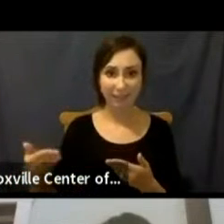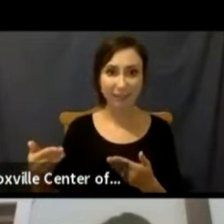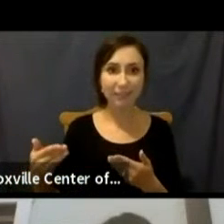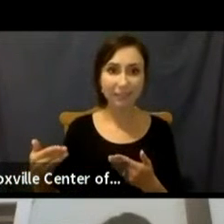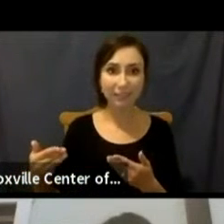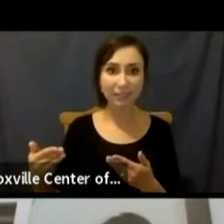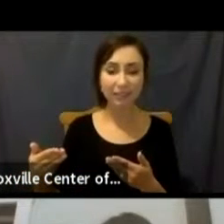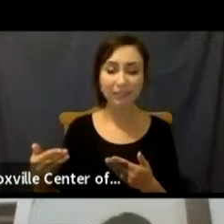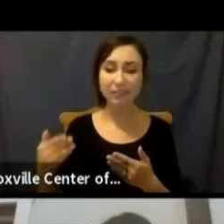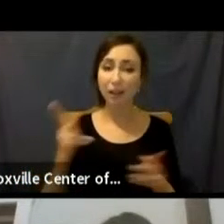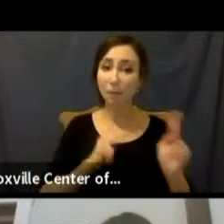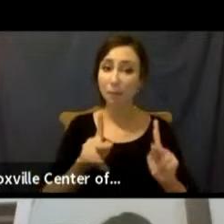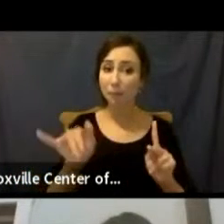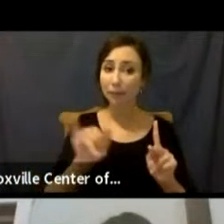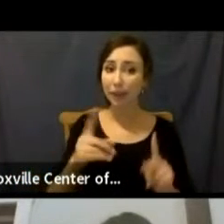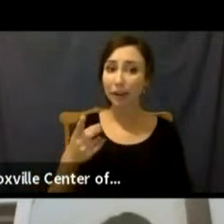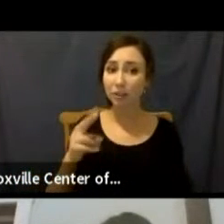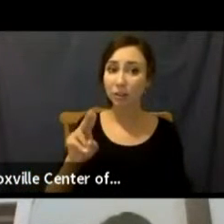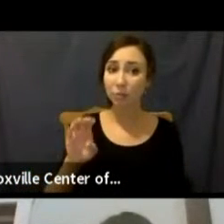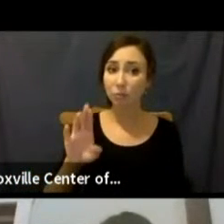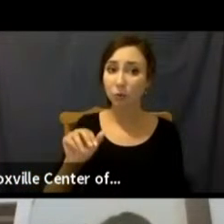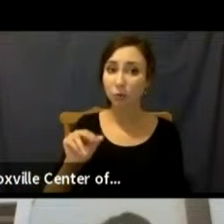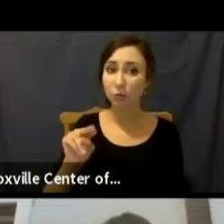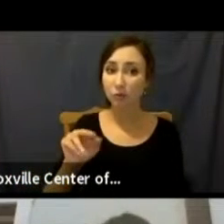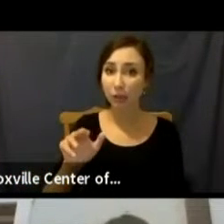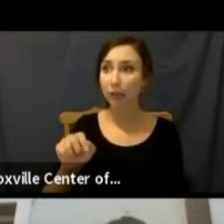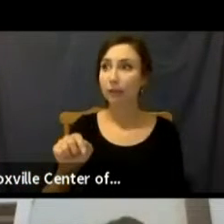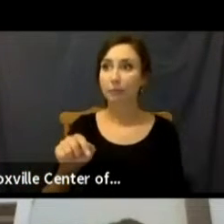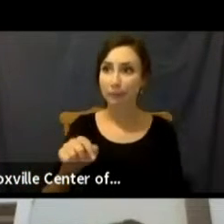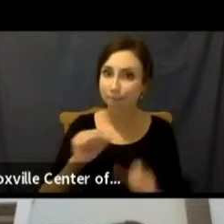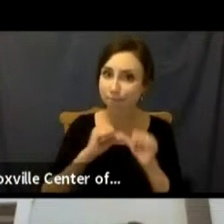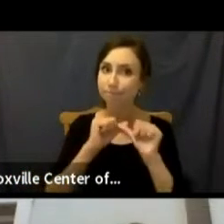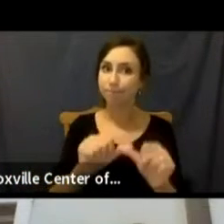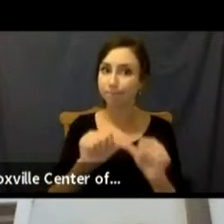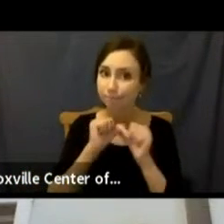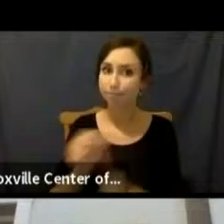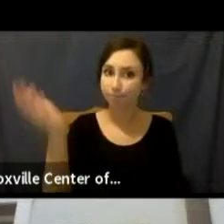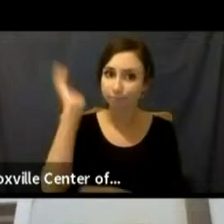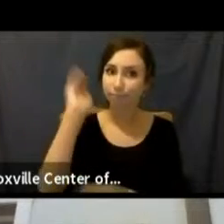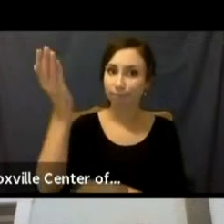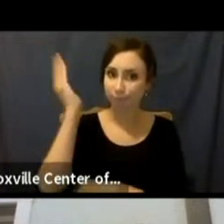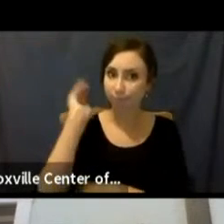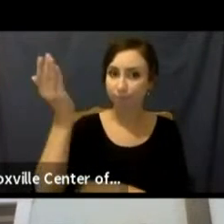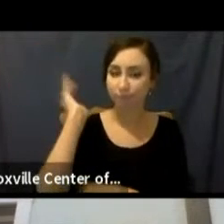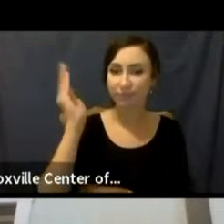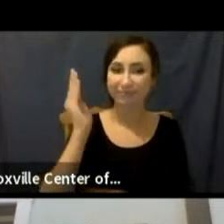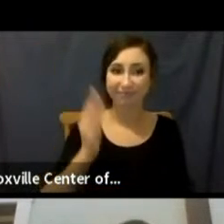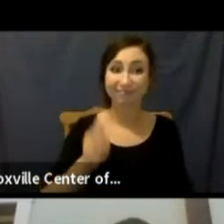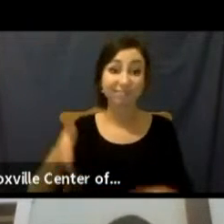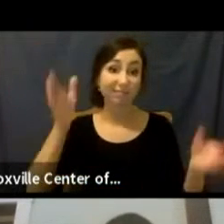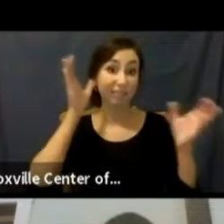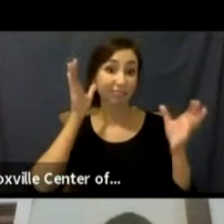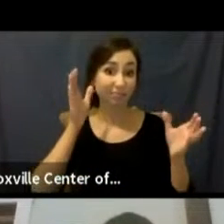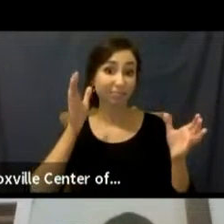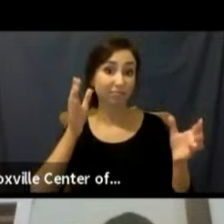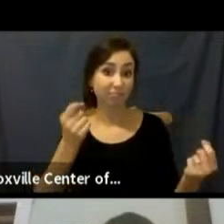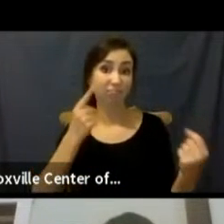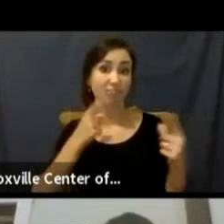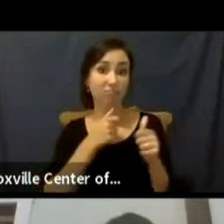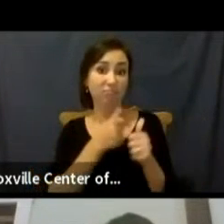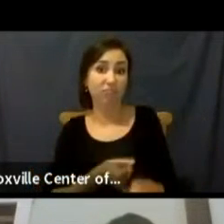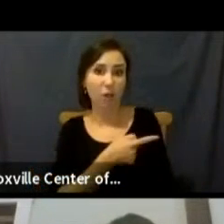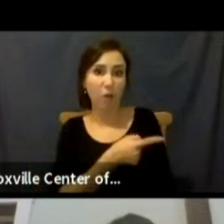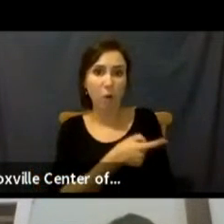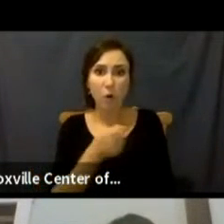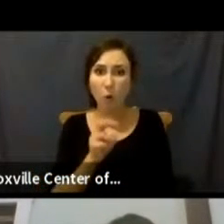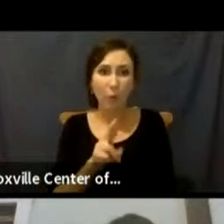the people like Dr. Buchanan, who've been beating this drum the whole time, they've either listened to her already or